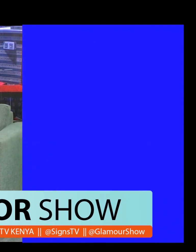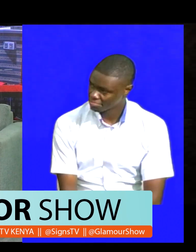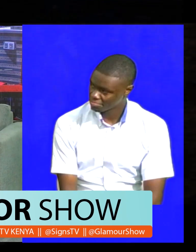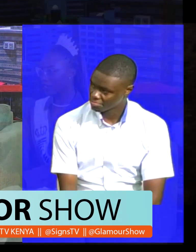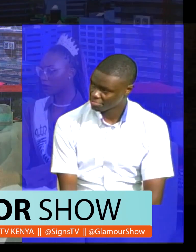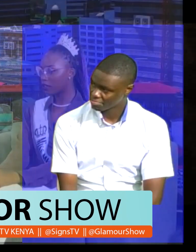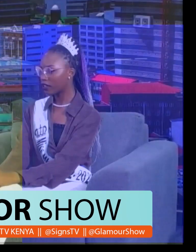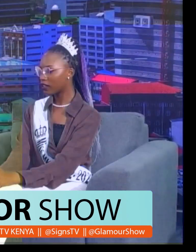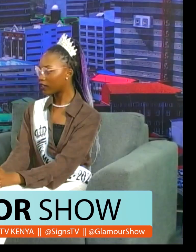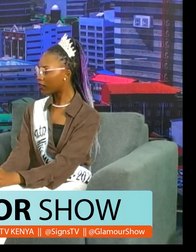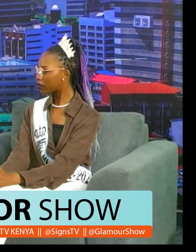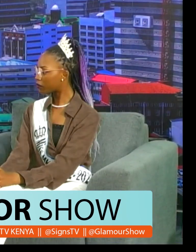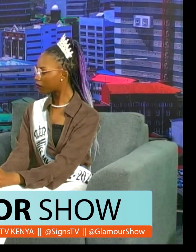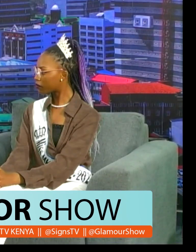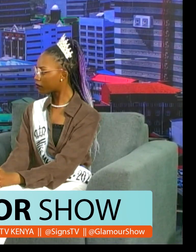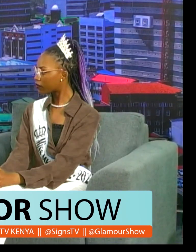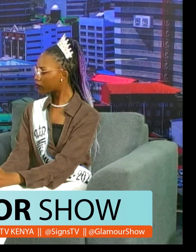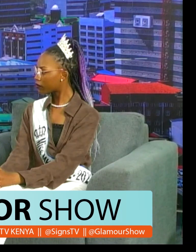It's very possible. Okay, that aside,